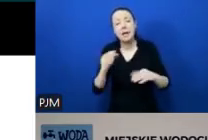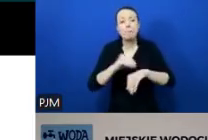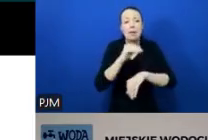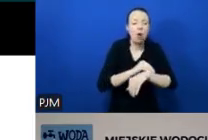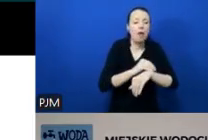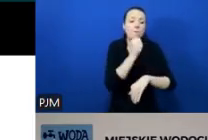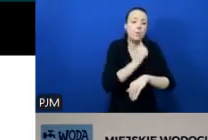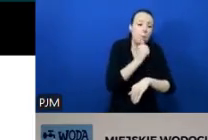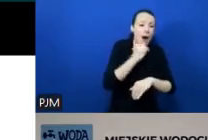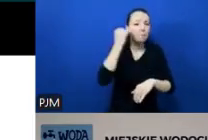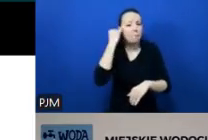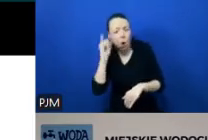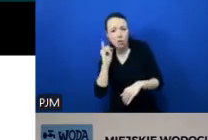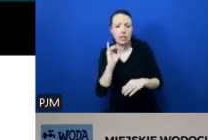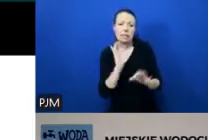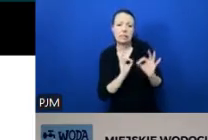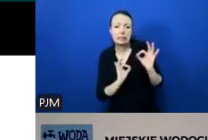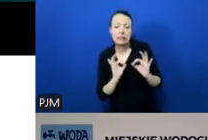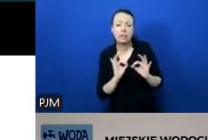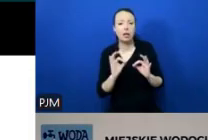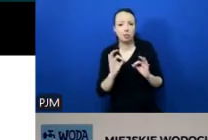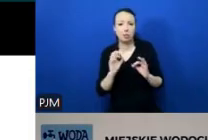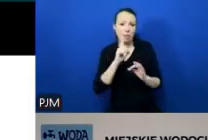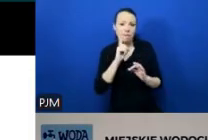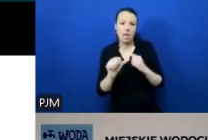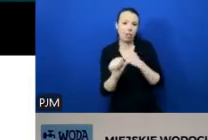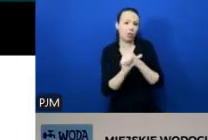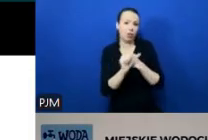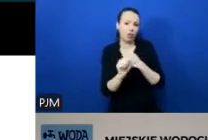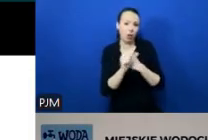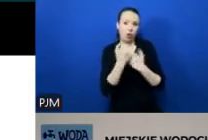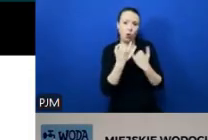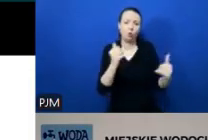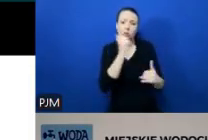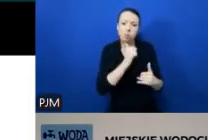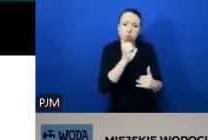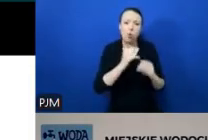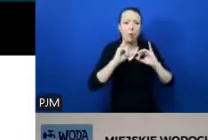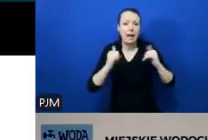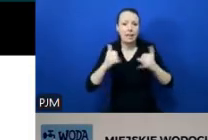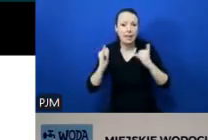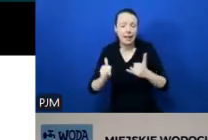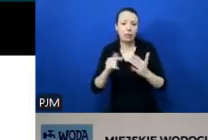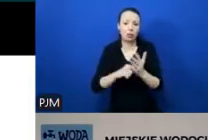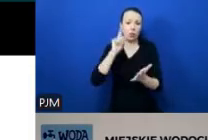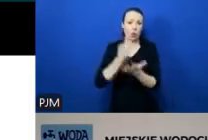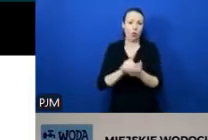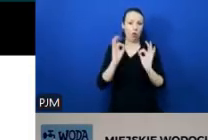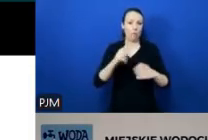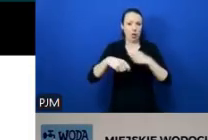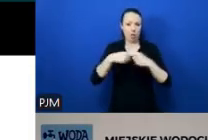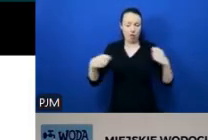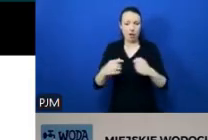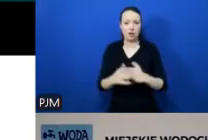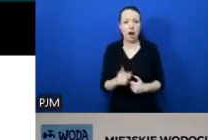trial and error. For a standard catchment area, it's about 60 simulations to find the